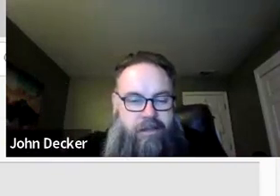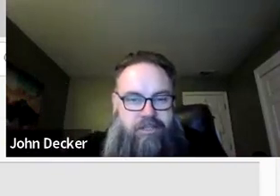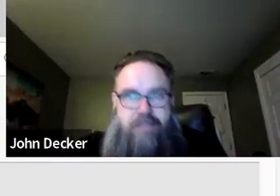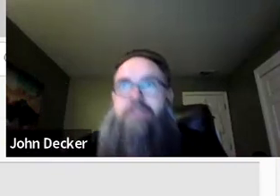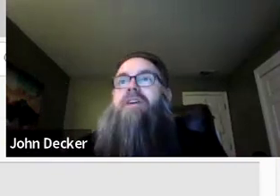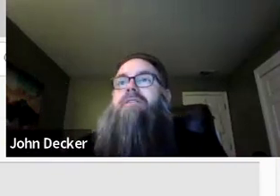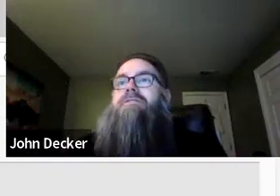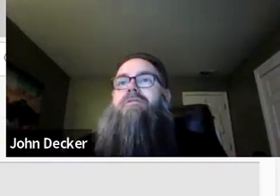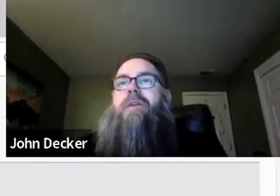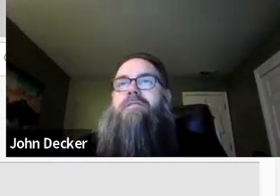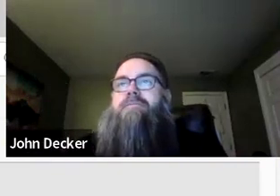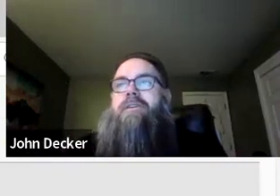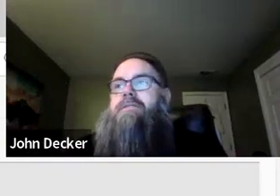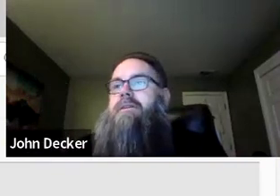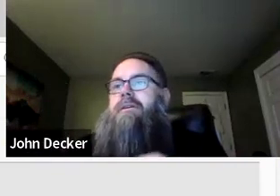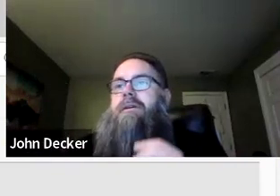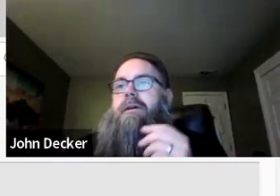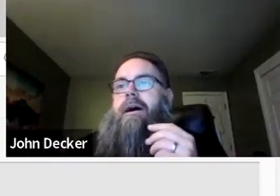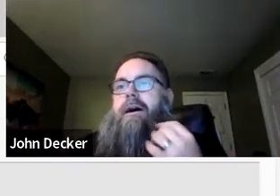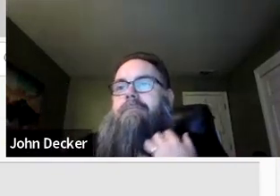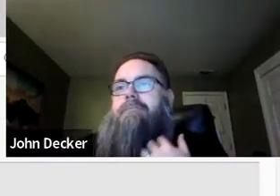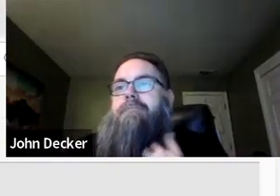questions, and I can check the chat too about this, because